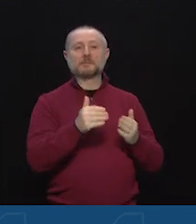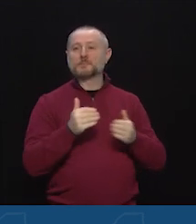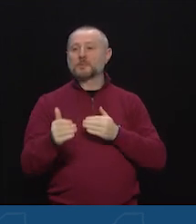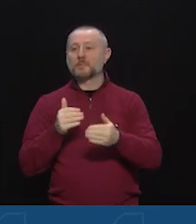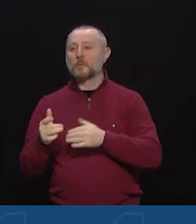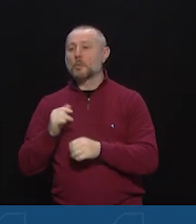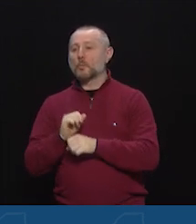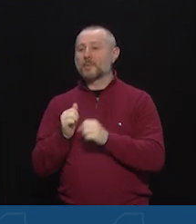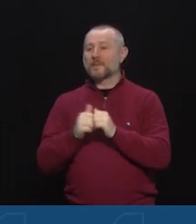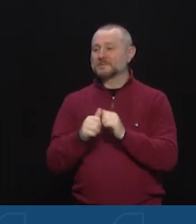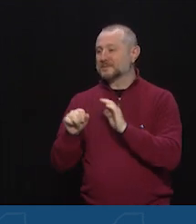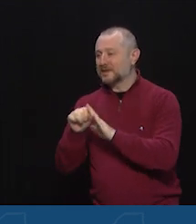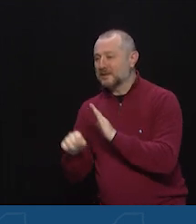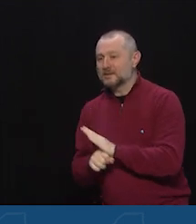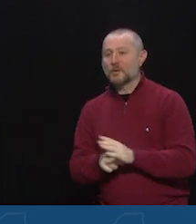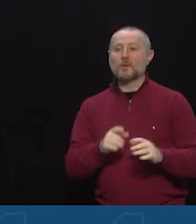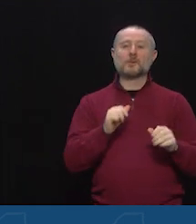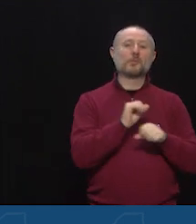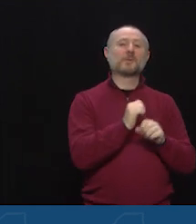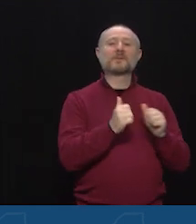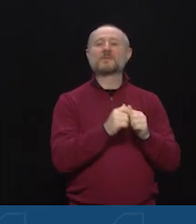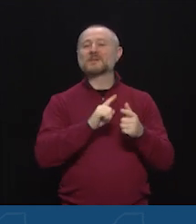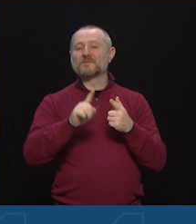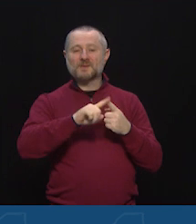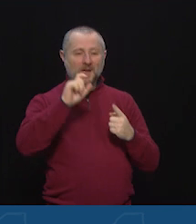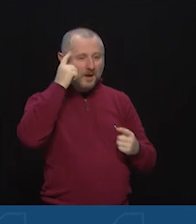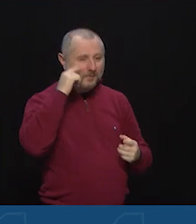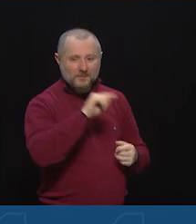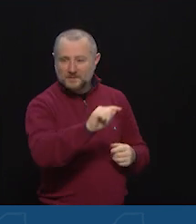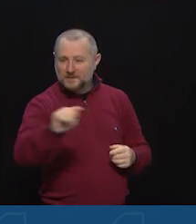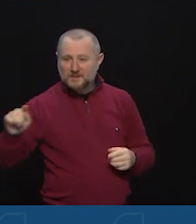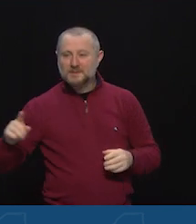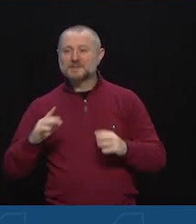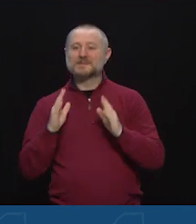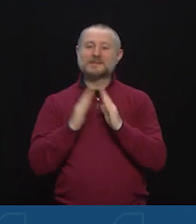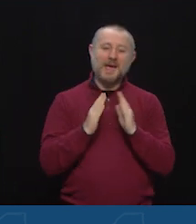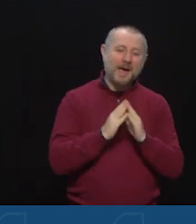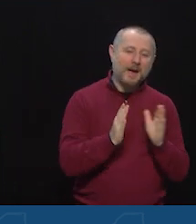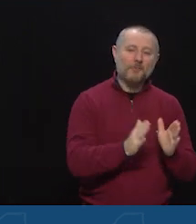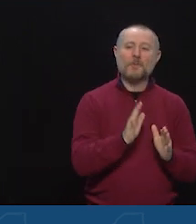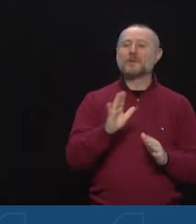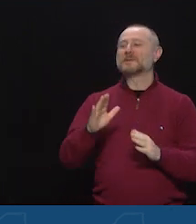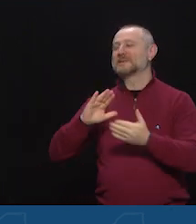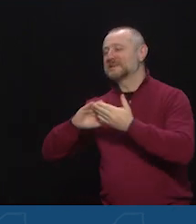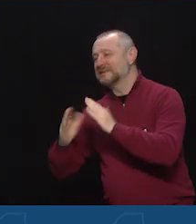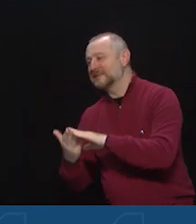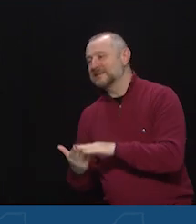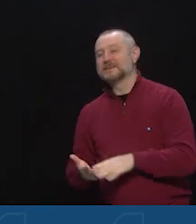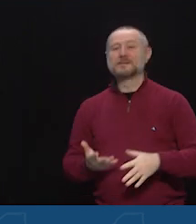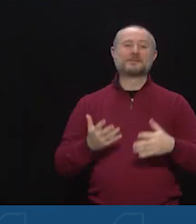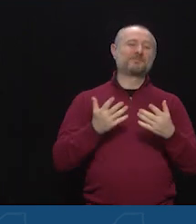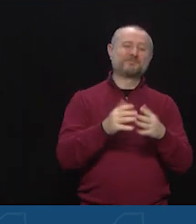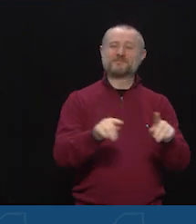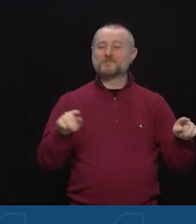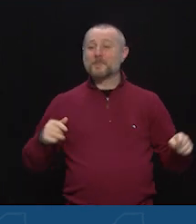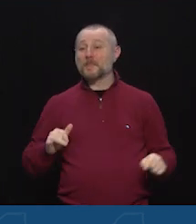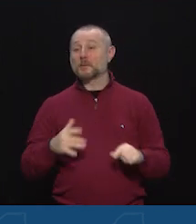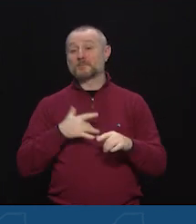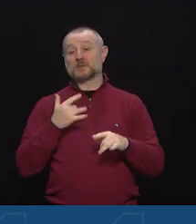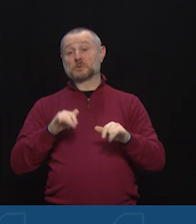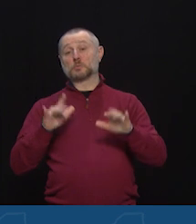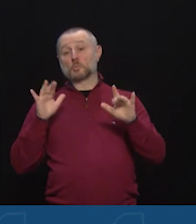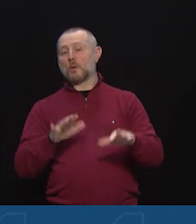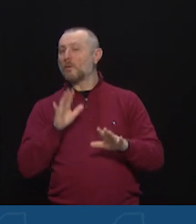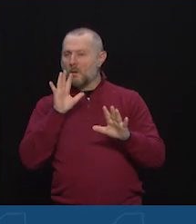municipal lines and levels of government is so critical in a storm like this, where you have a long-term event and you